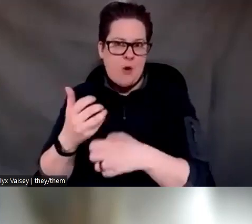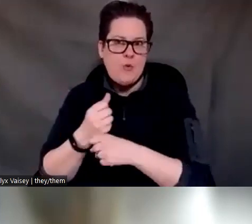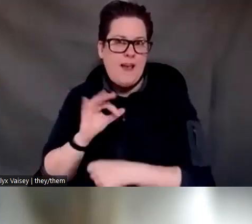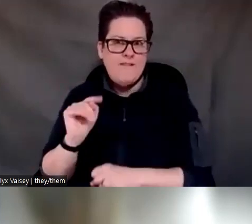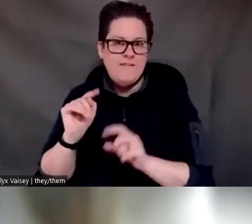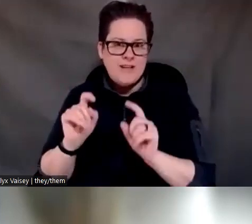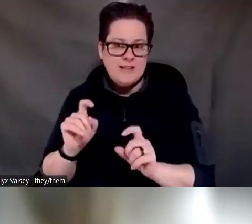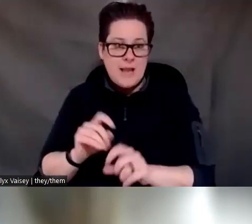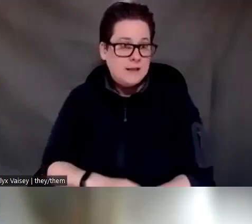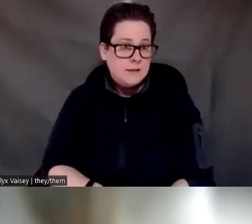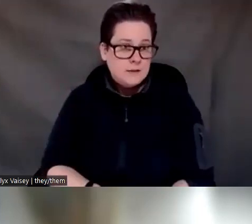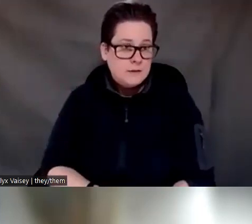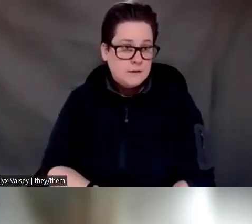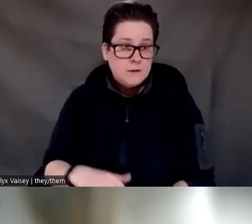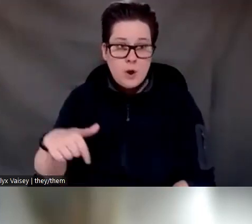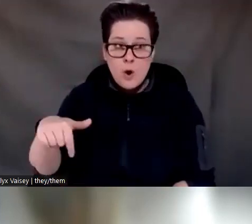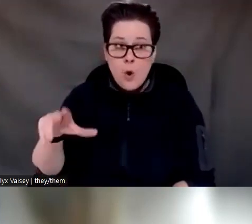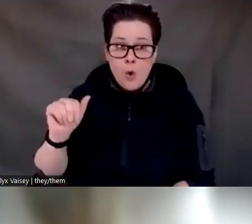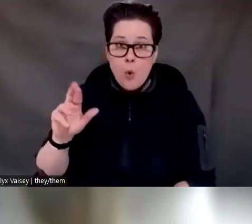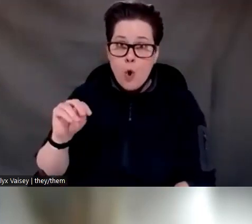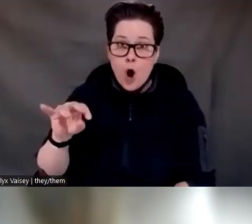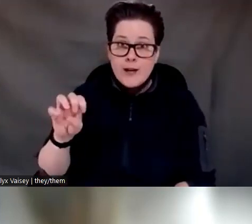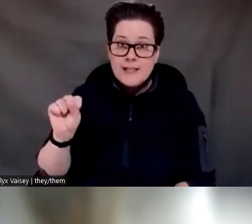Q, you want to take that one?